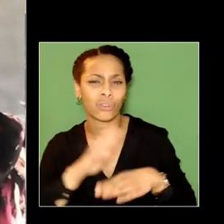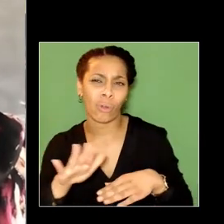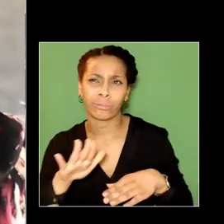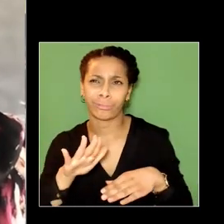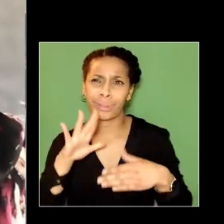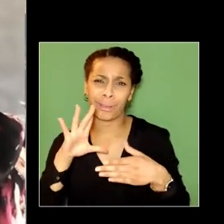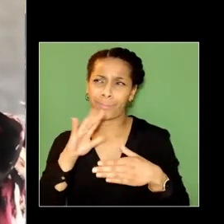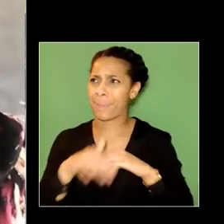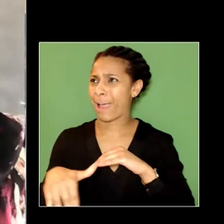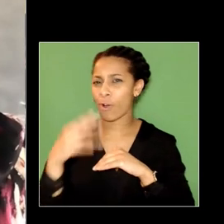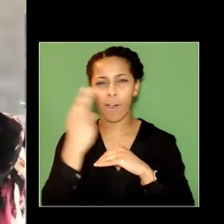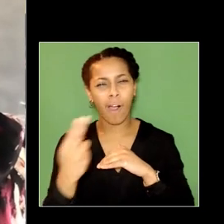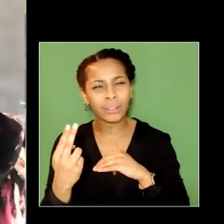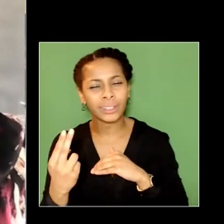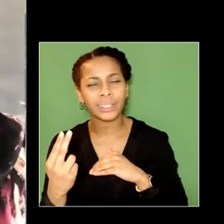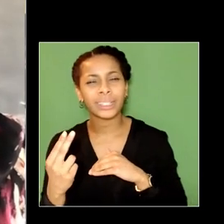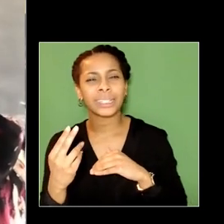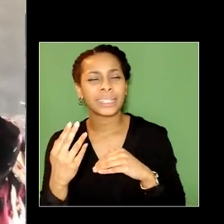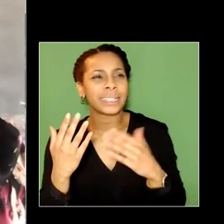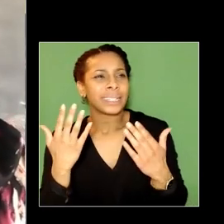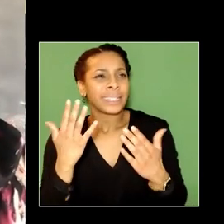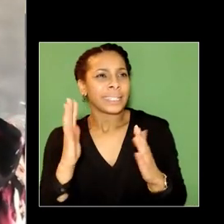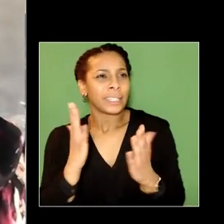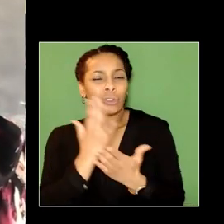it's not really about talking to them about art. It's about